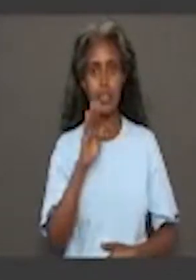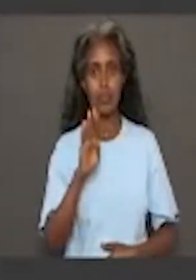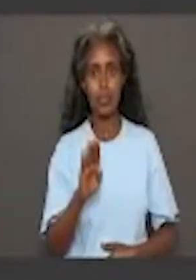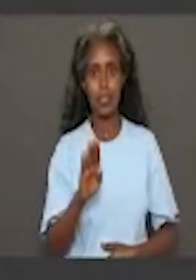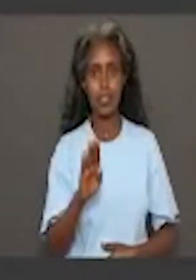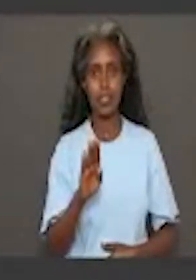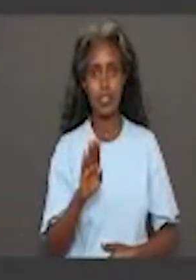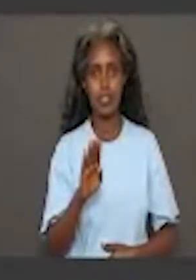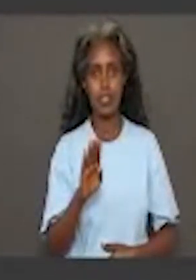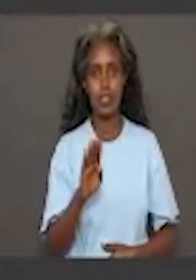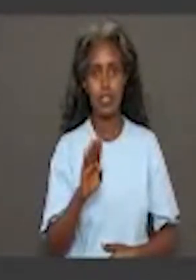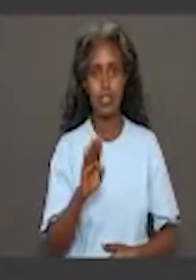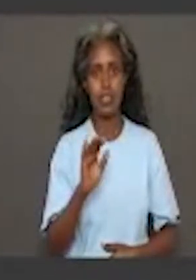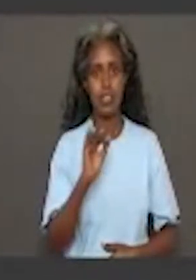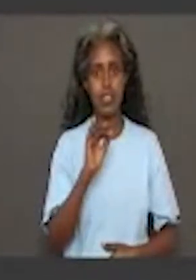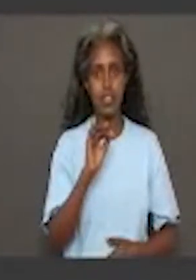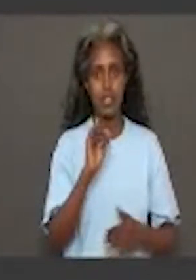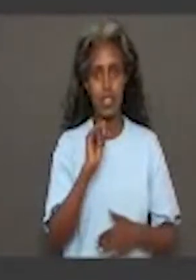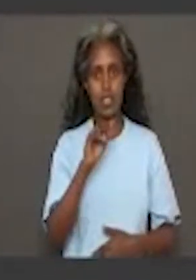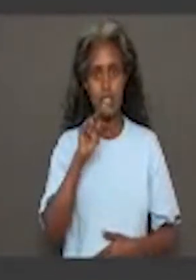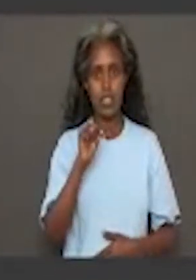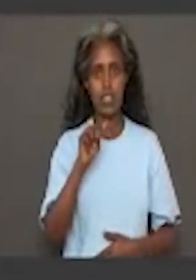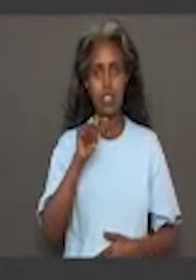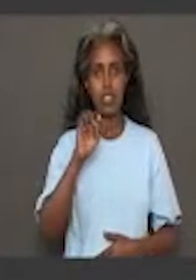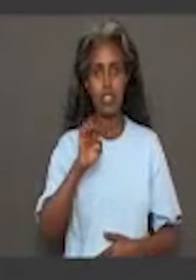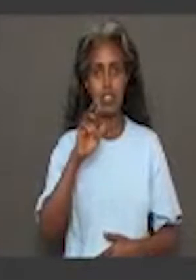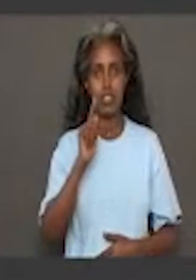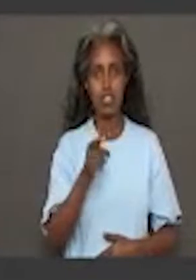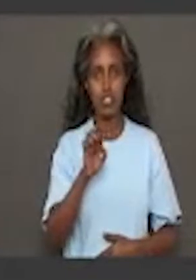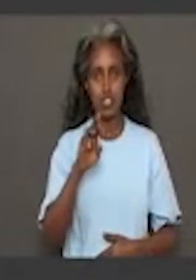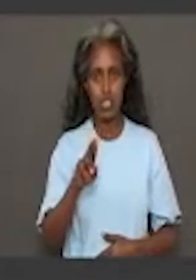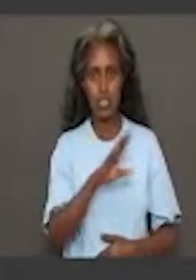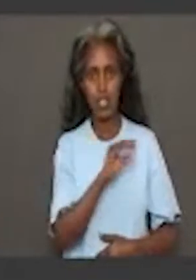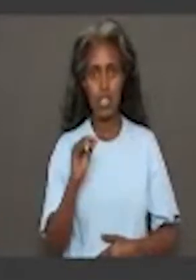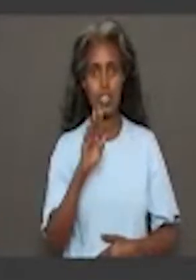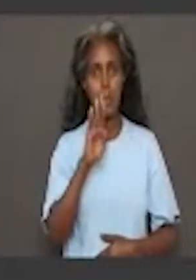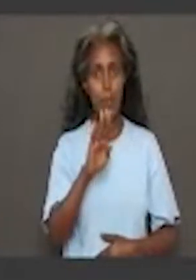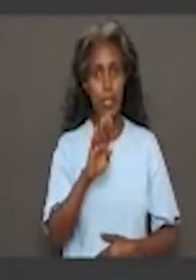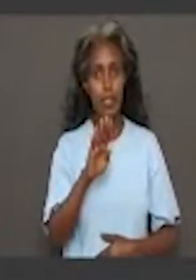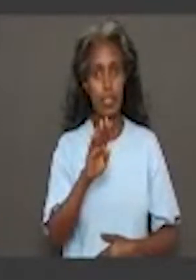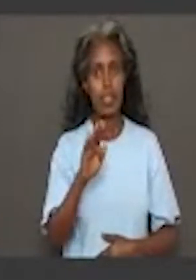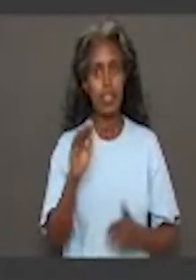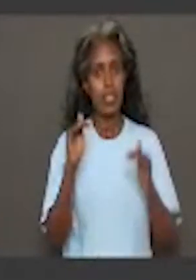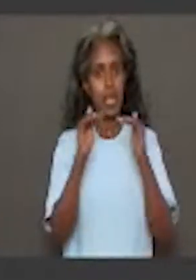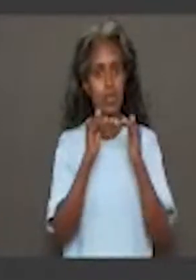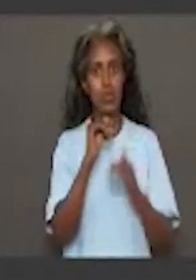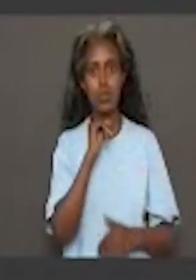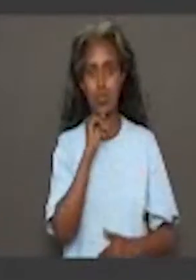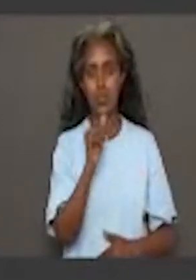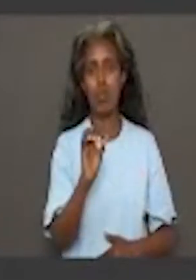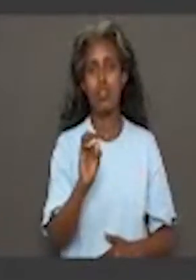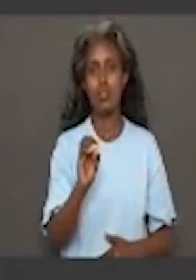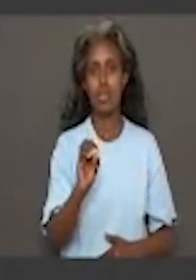and B are integers and B does not